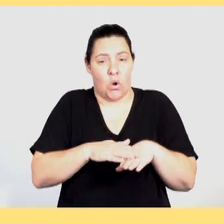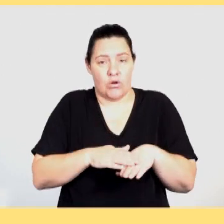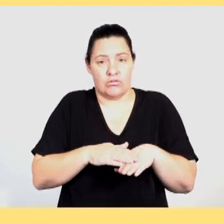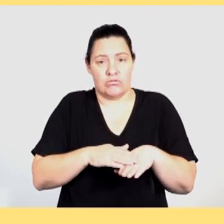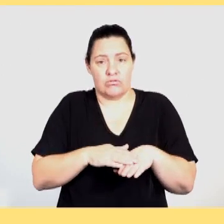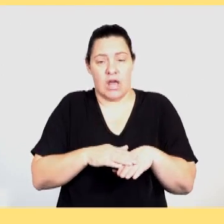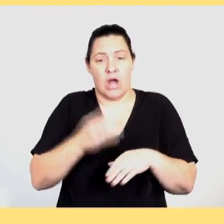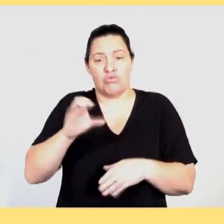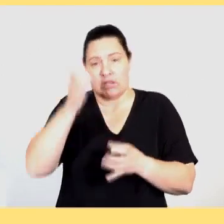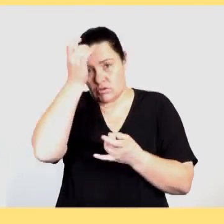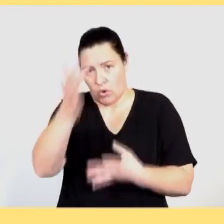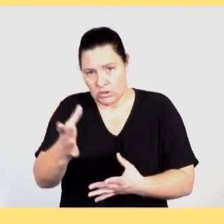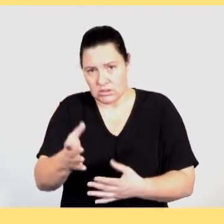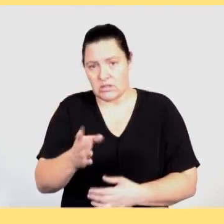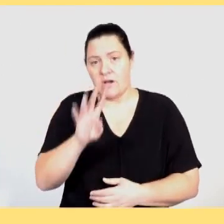on the credit note is